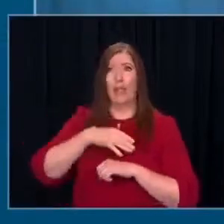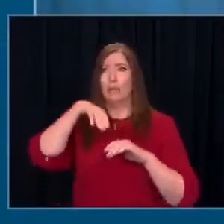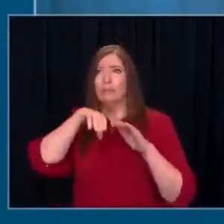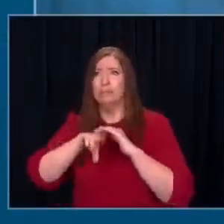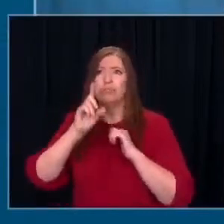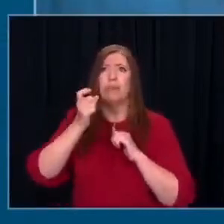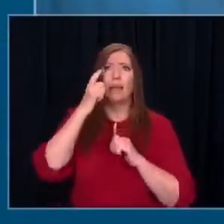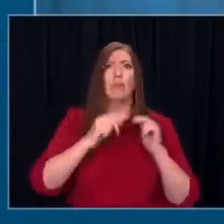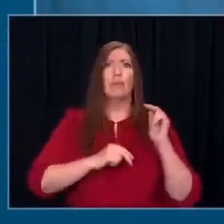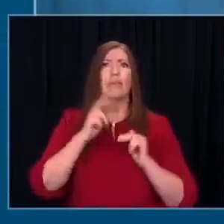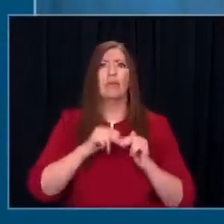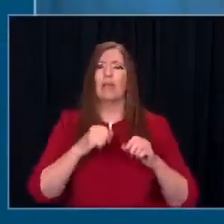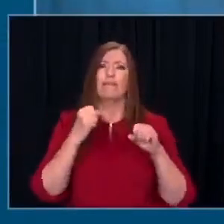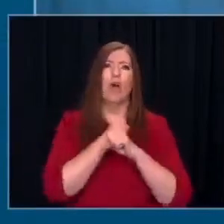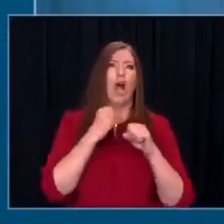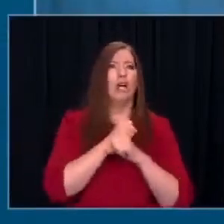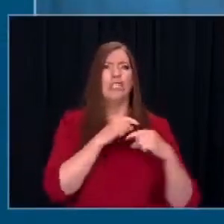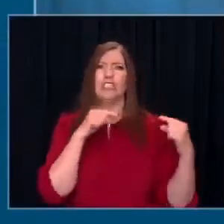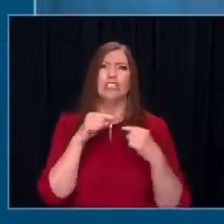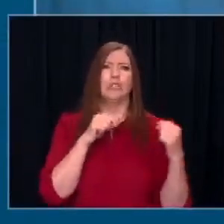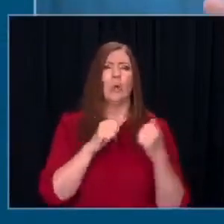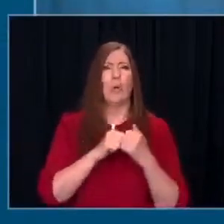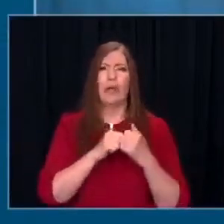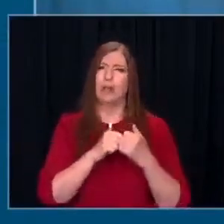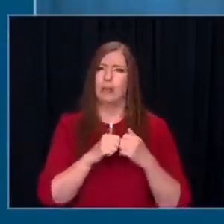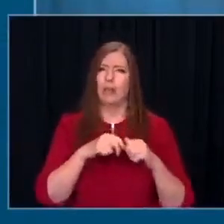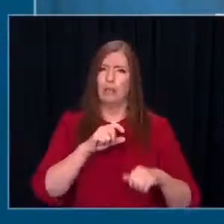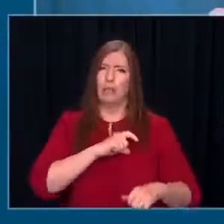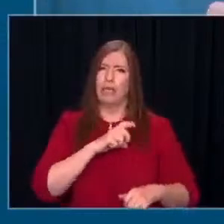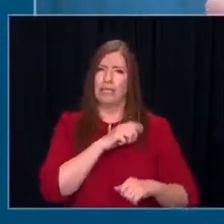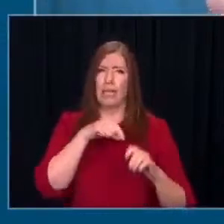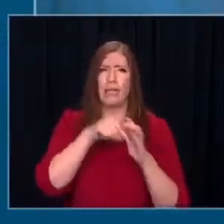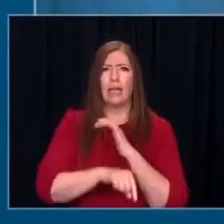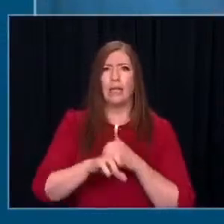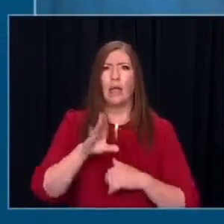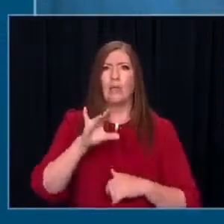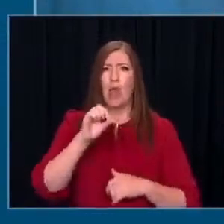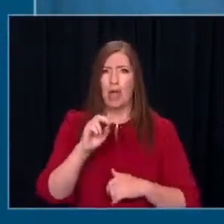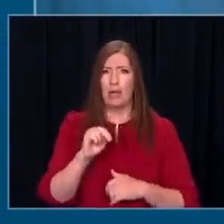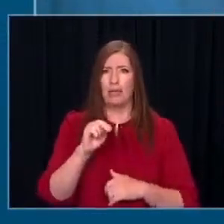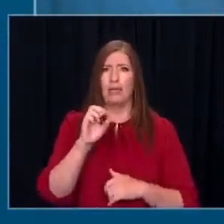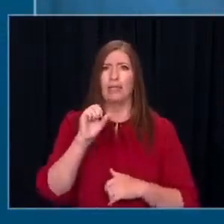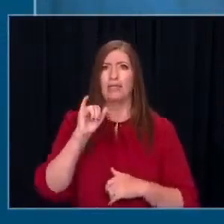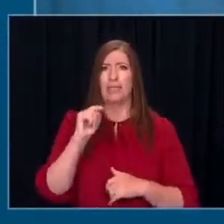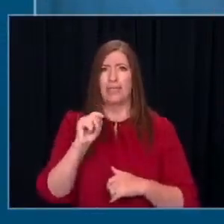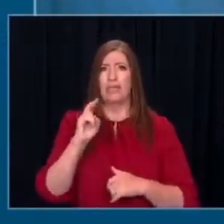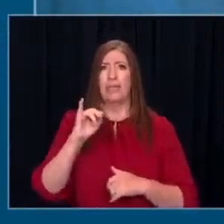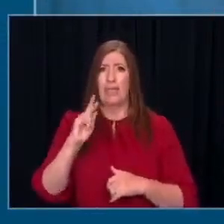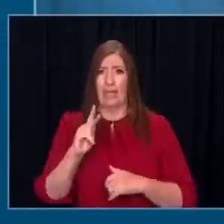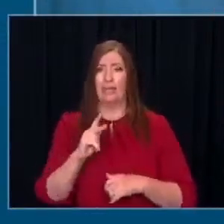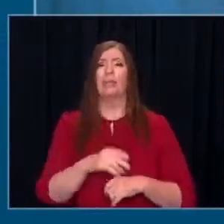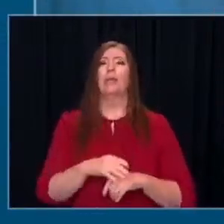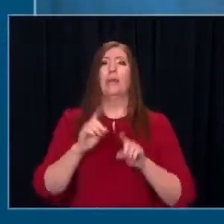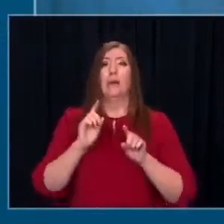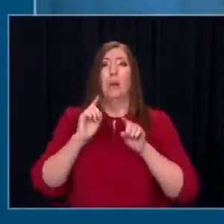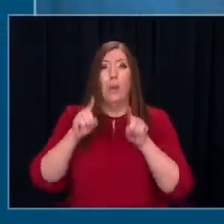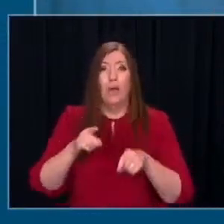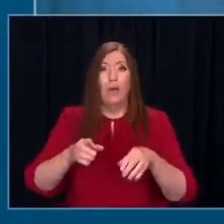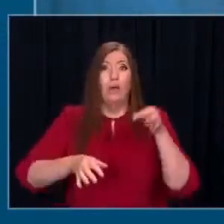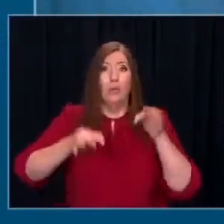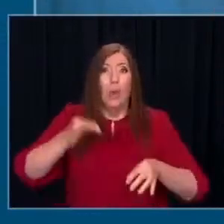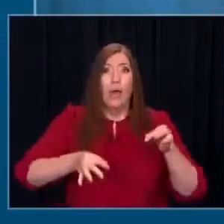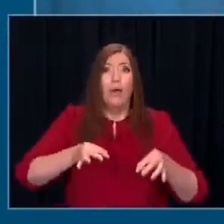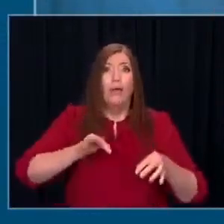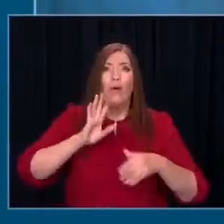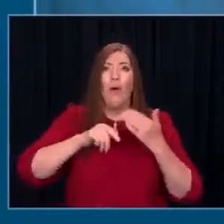Capitol, fought with Capitol Police, and killed Brian Sitnick. When he went to trial, all of those charges were